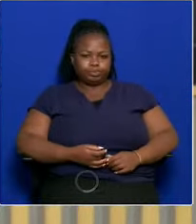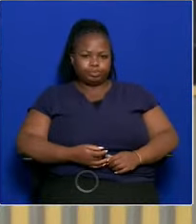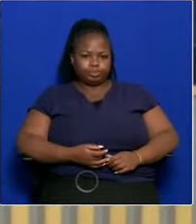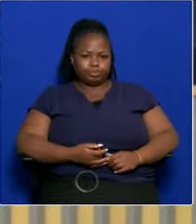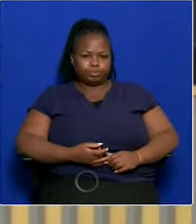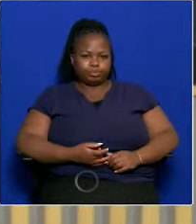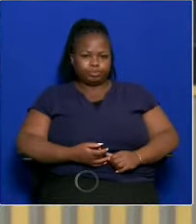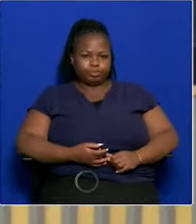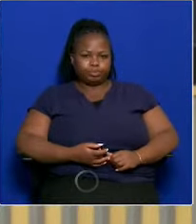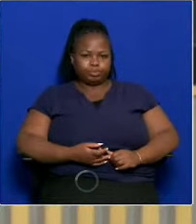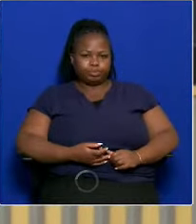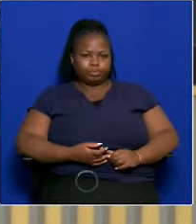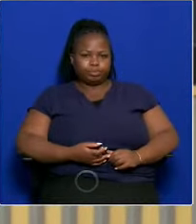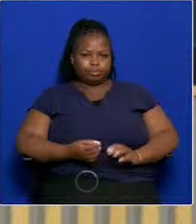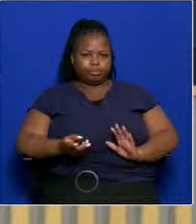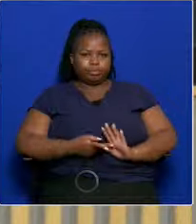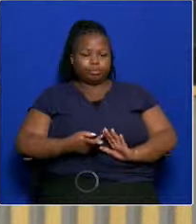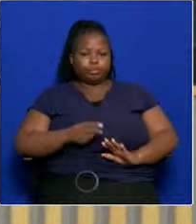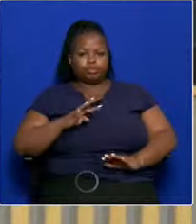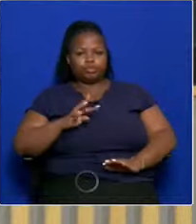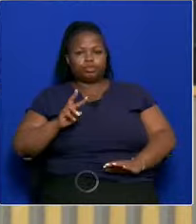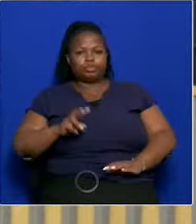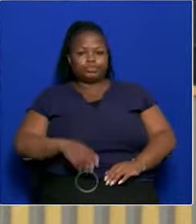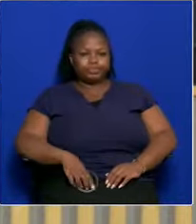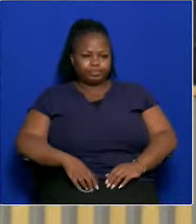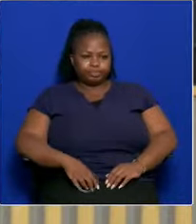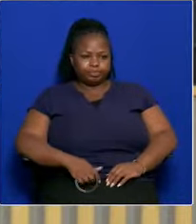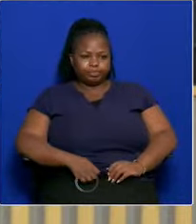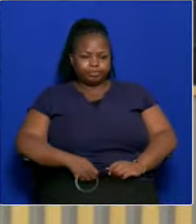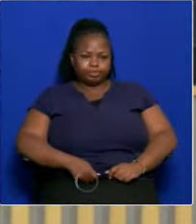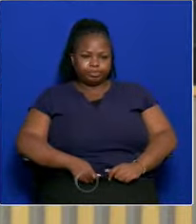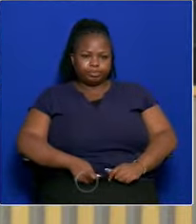42. 42. Yes.